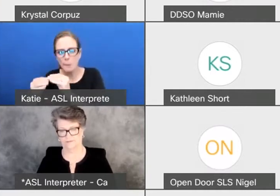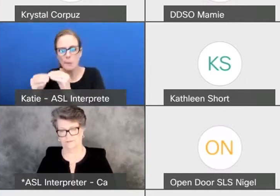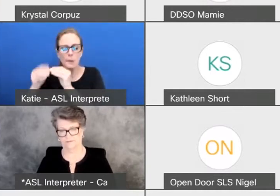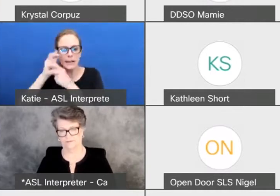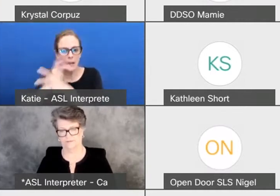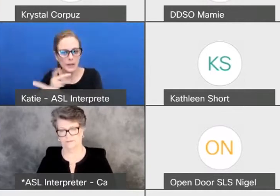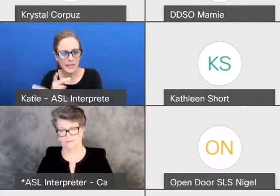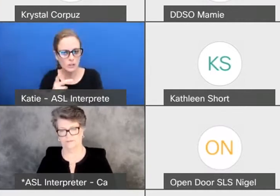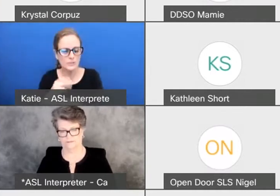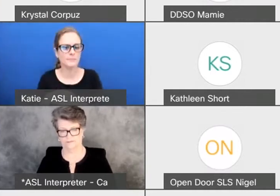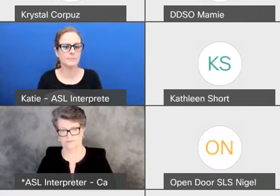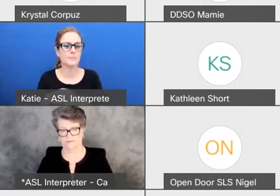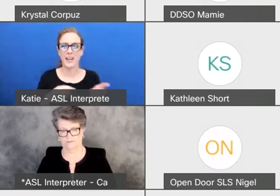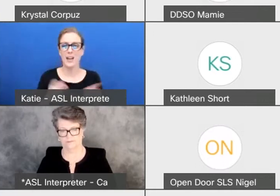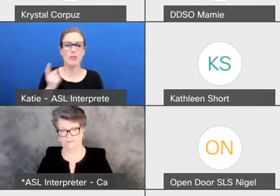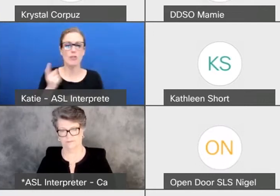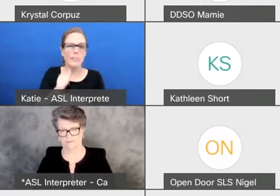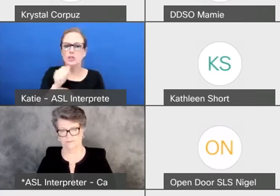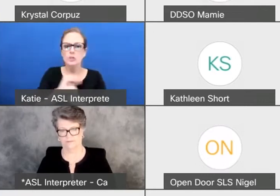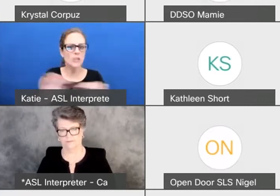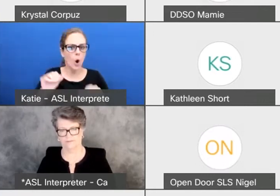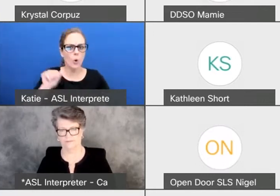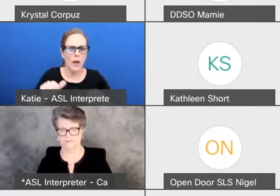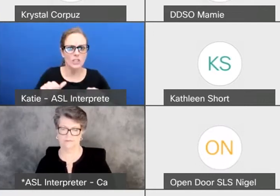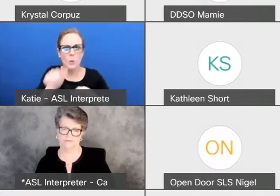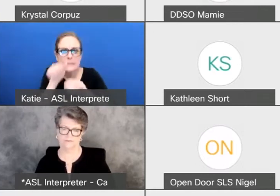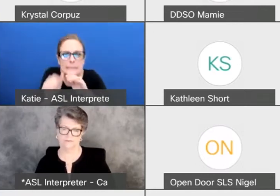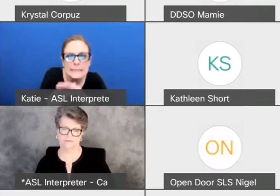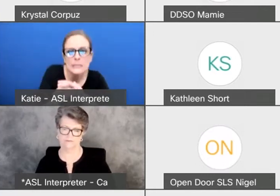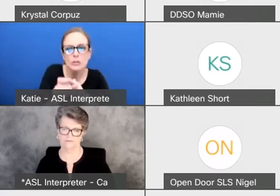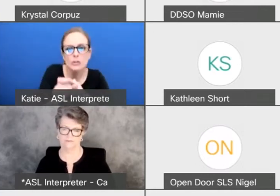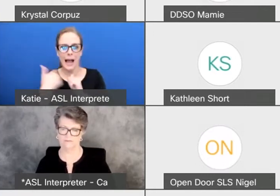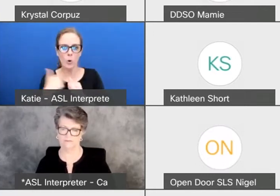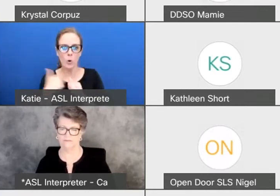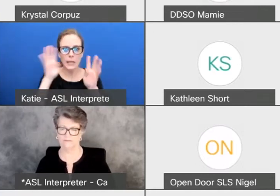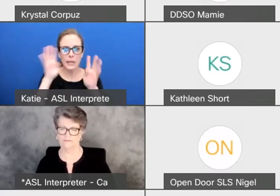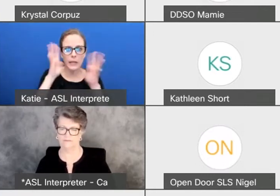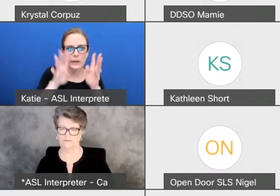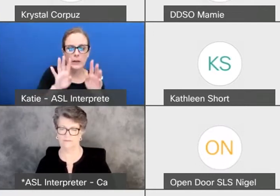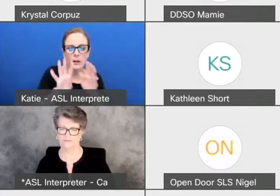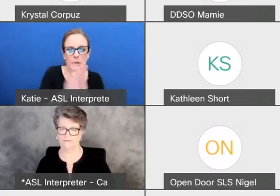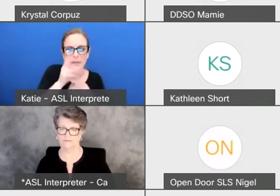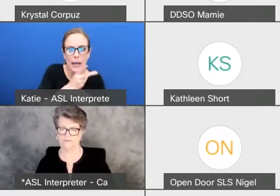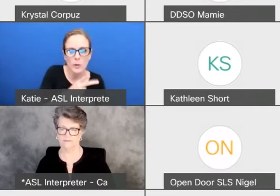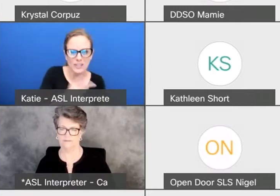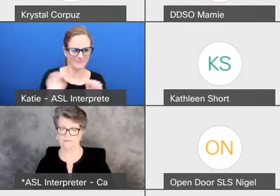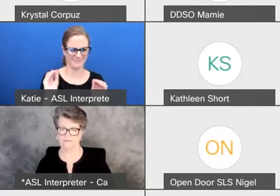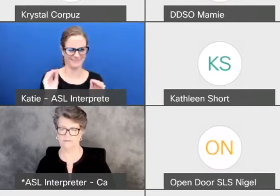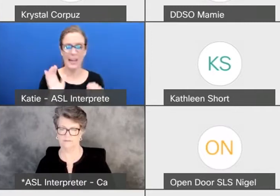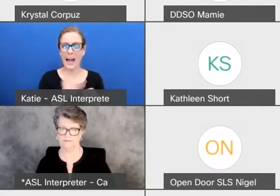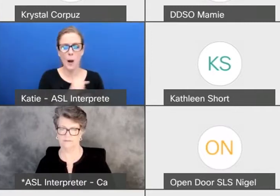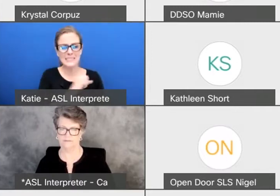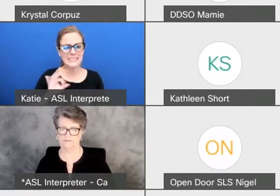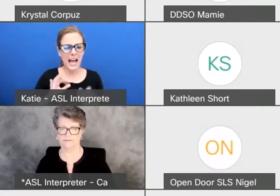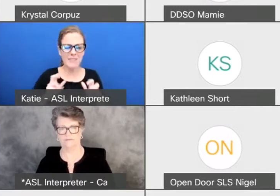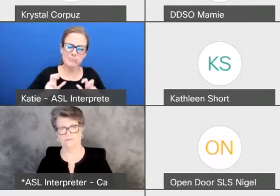any questions or secrets that go on as far as how calculations were determined. We know that our staff put a lot of hours